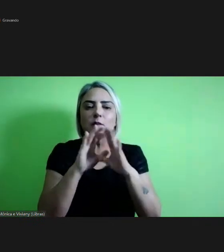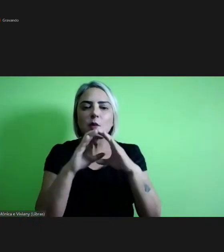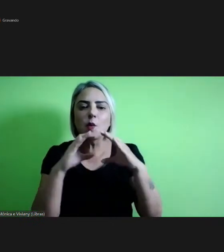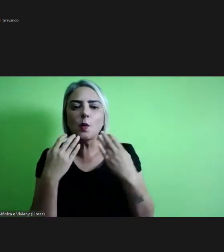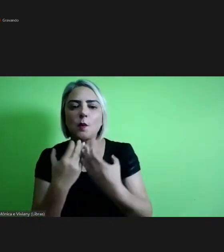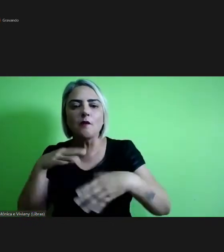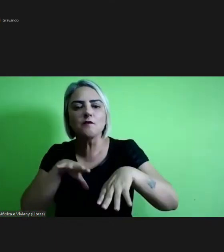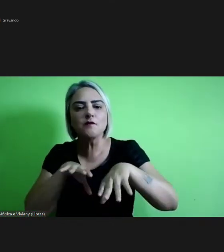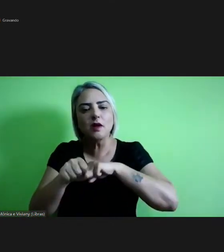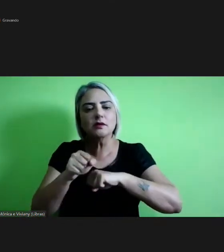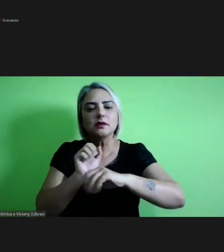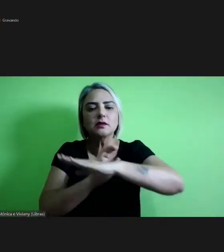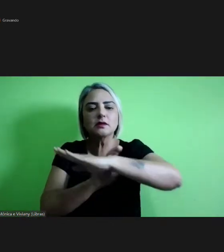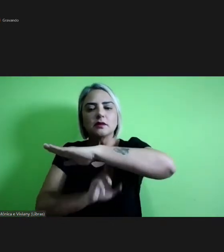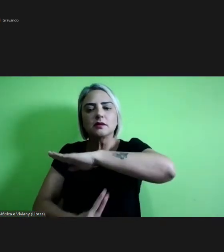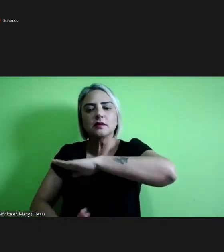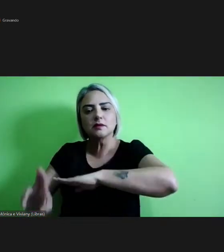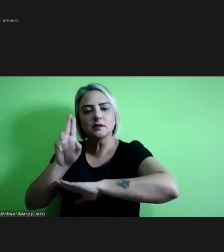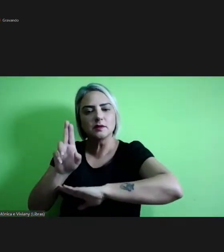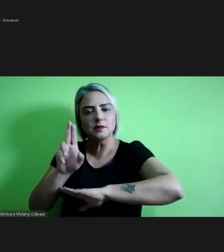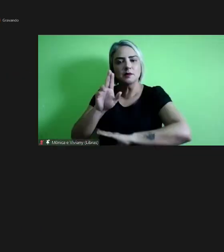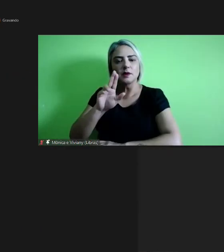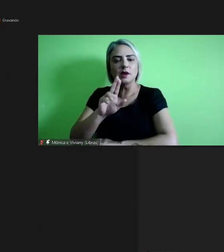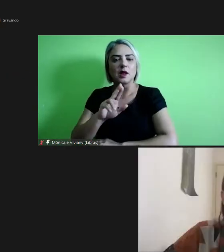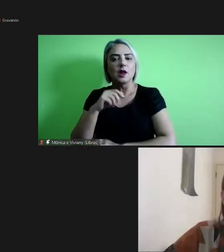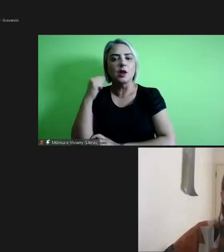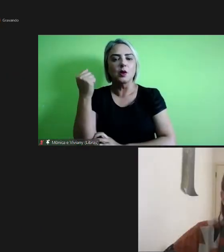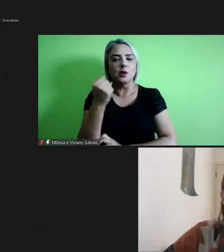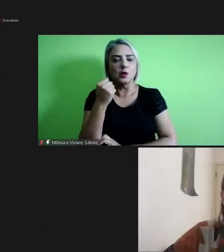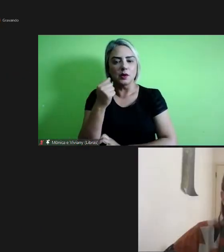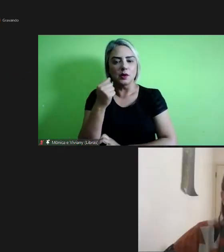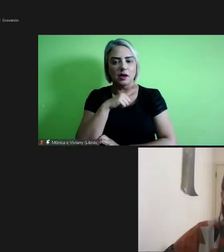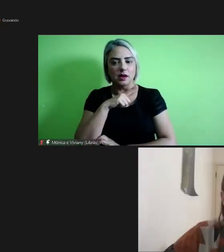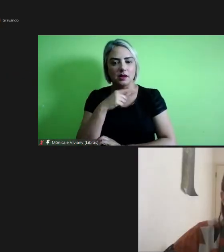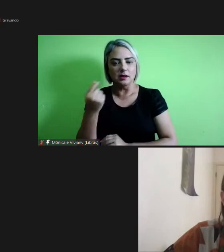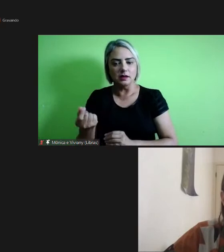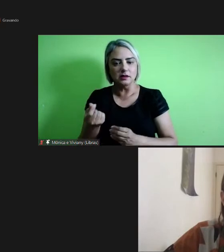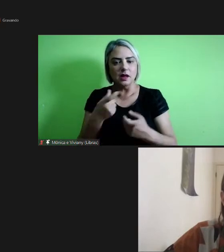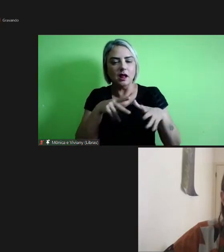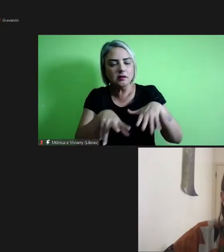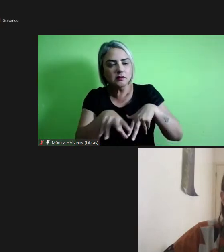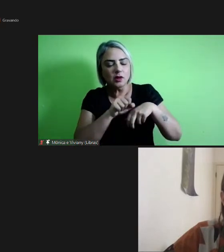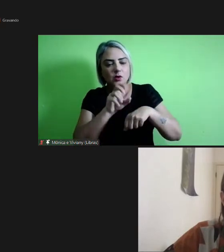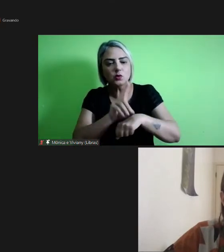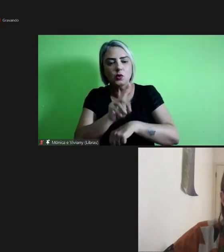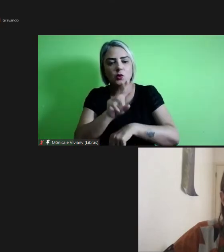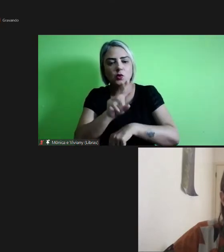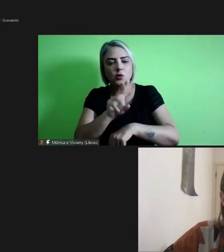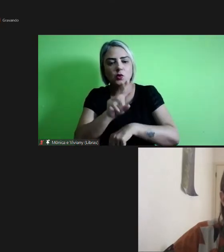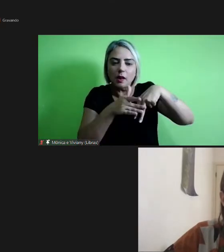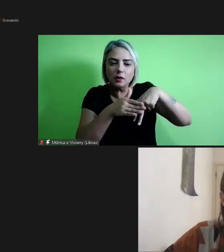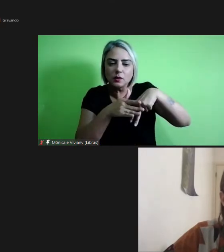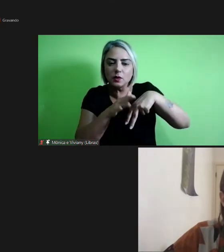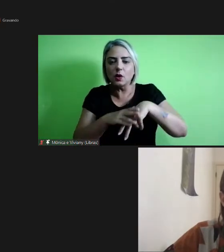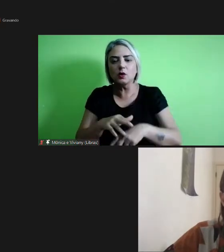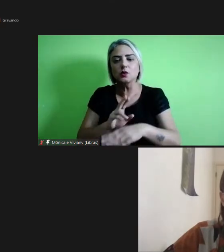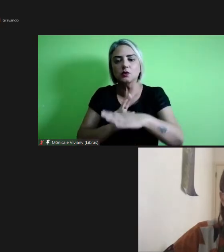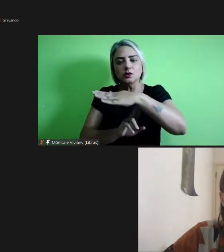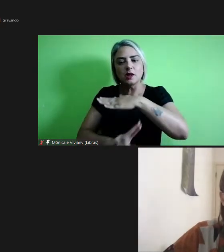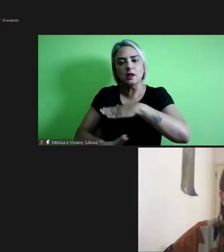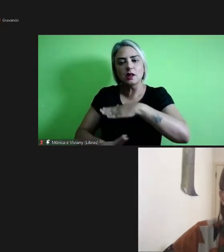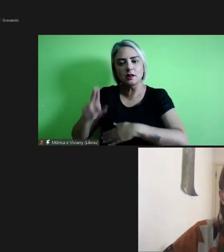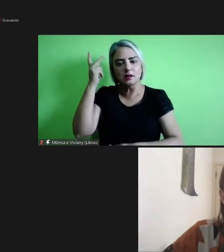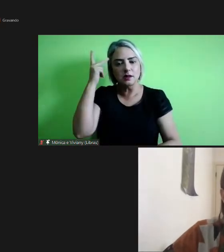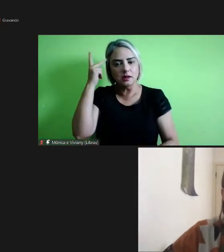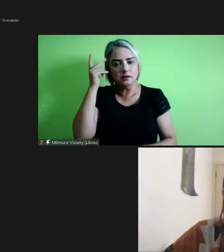is a family doctor and community doctor from the Federal University of Rio Grande. And